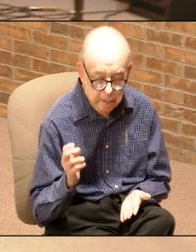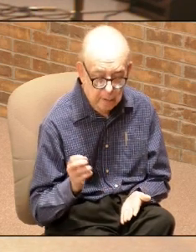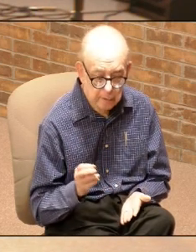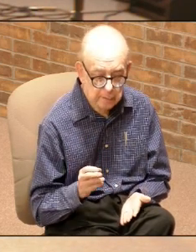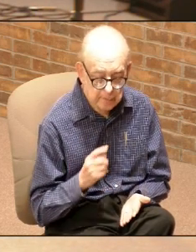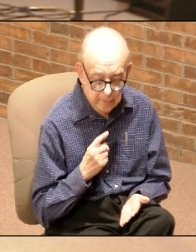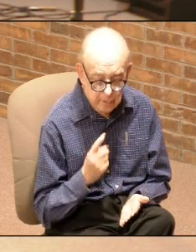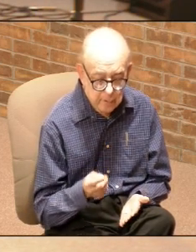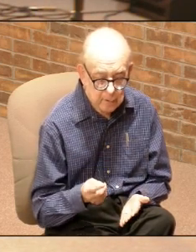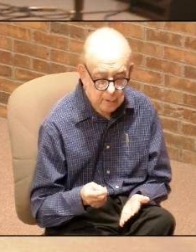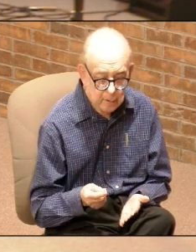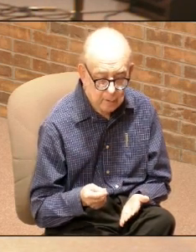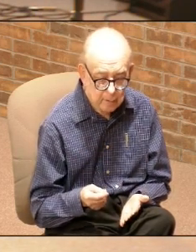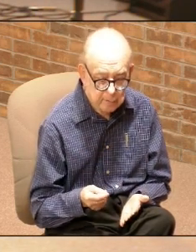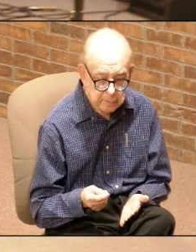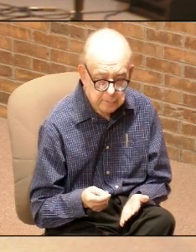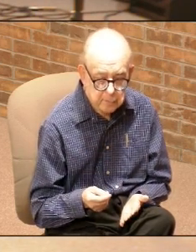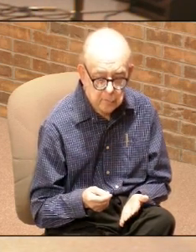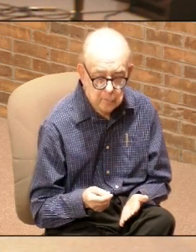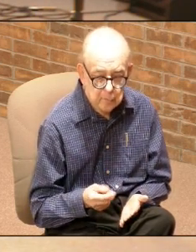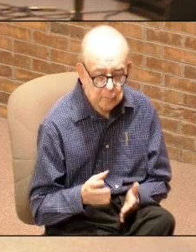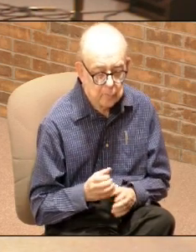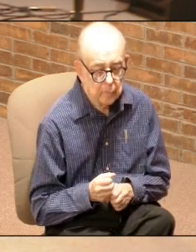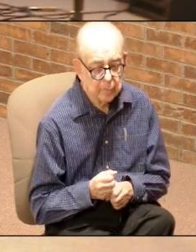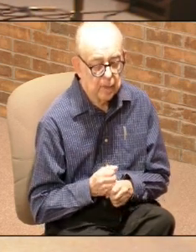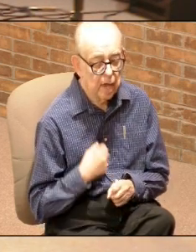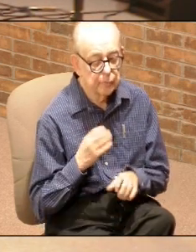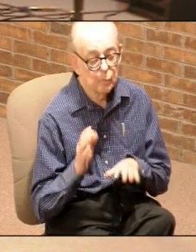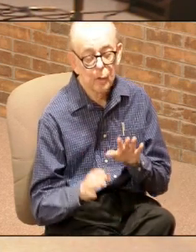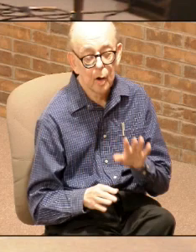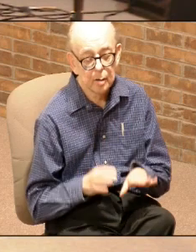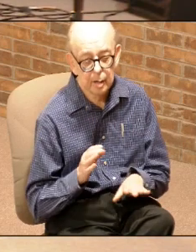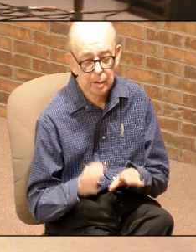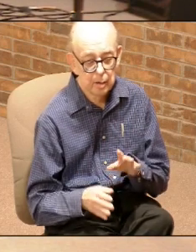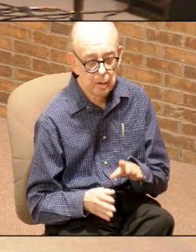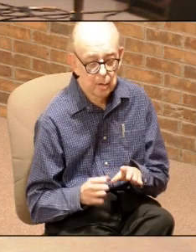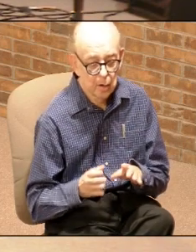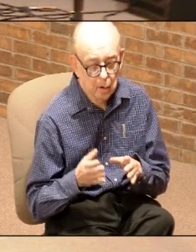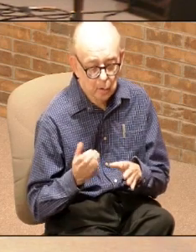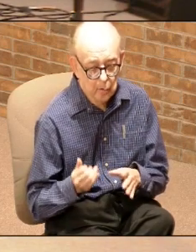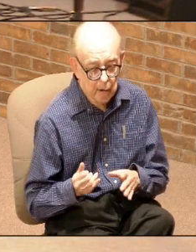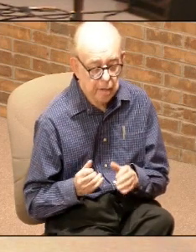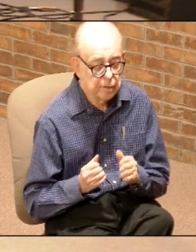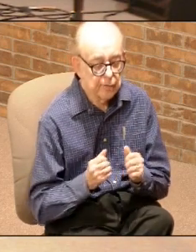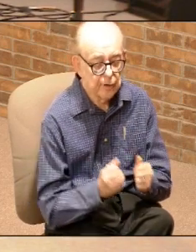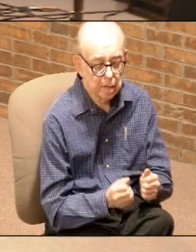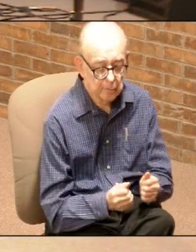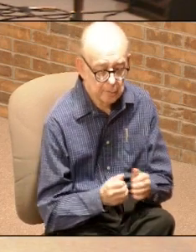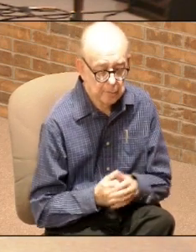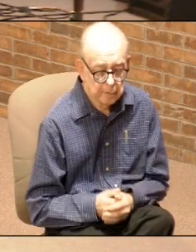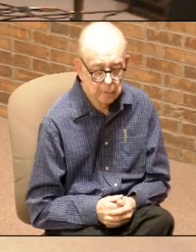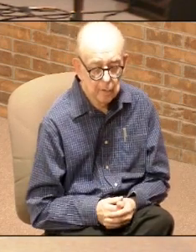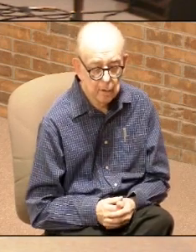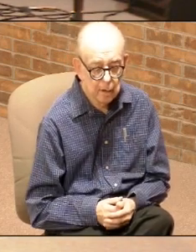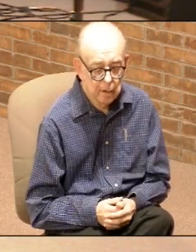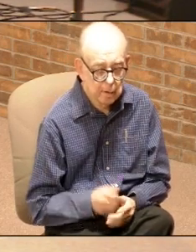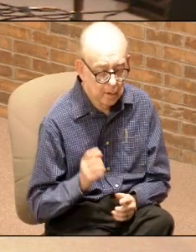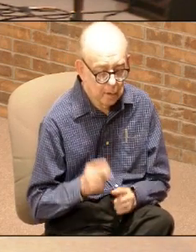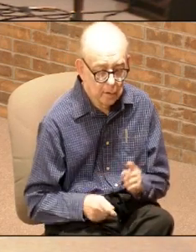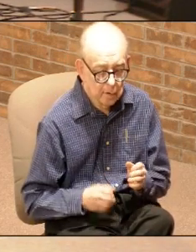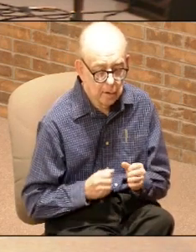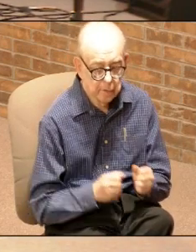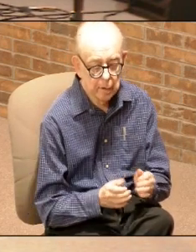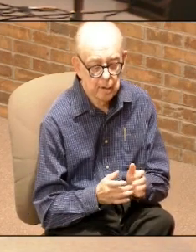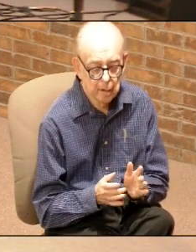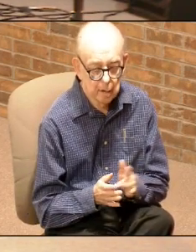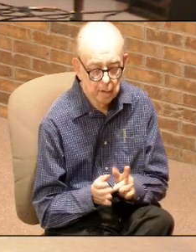No, he's saying you got to walk in order to follow. You can't